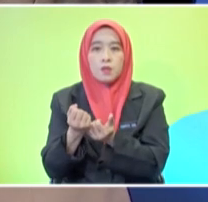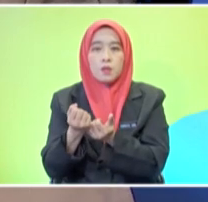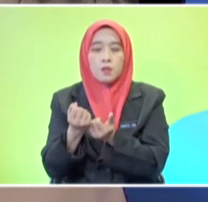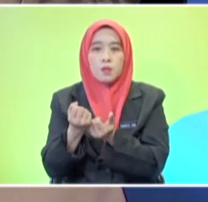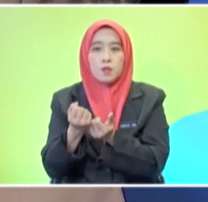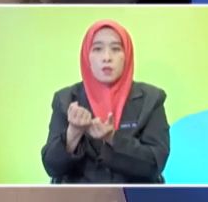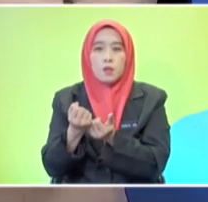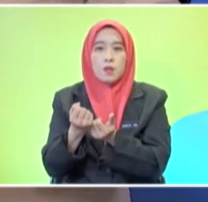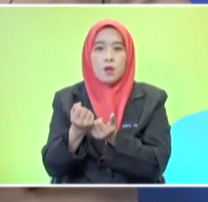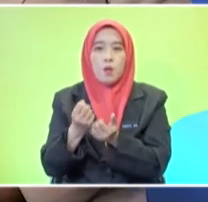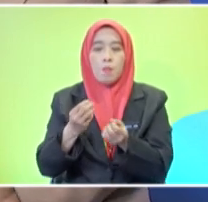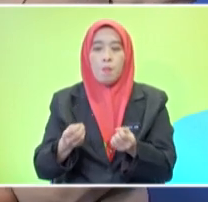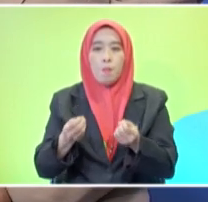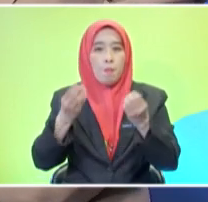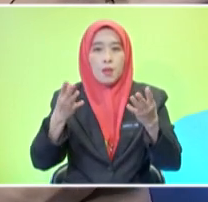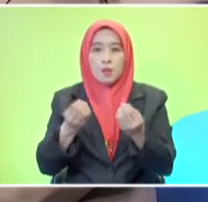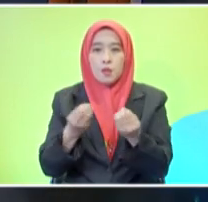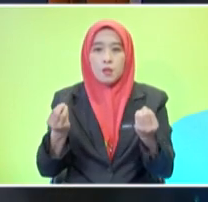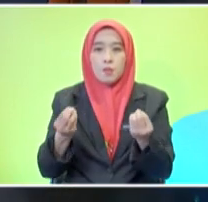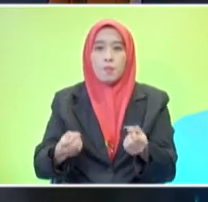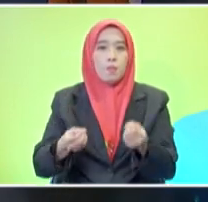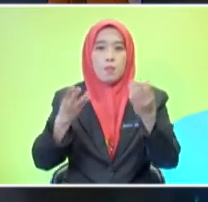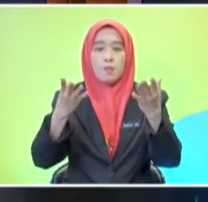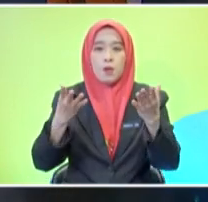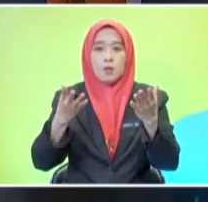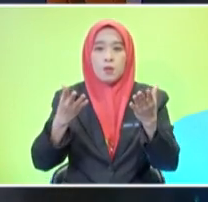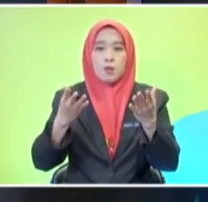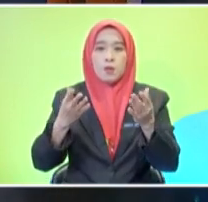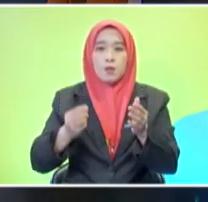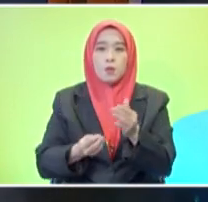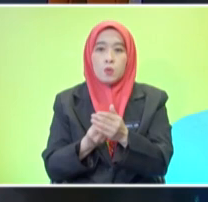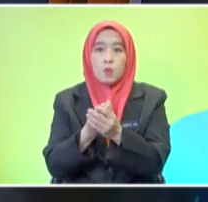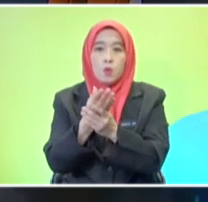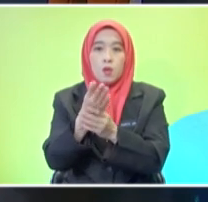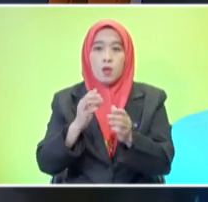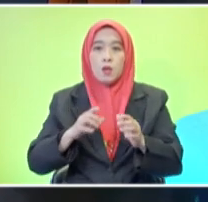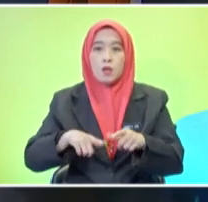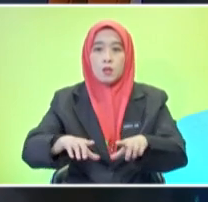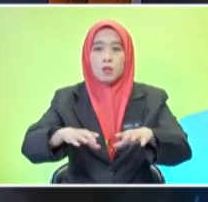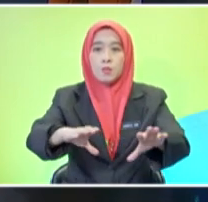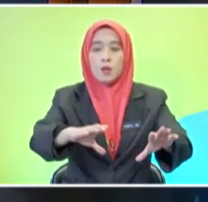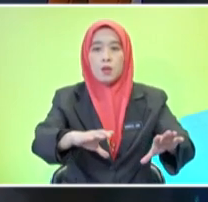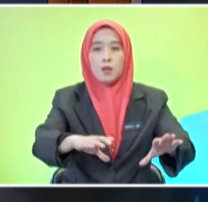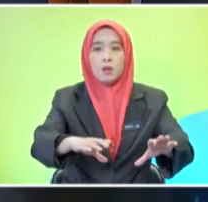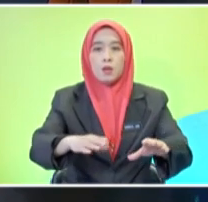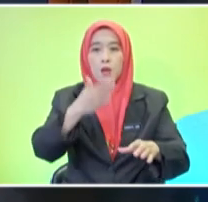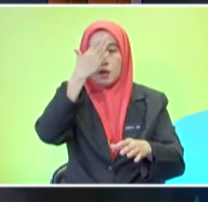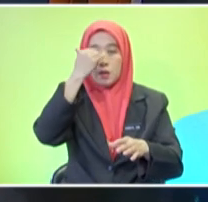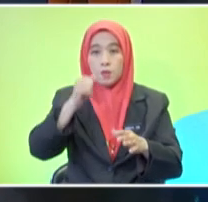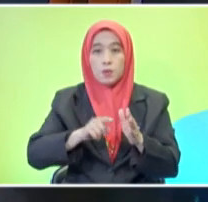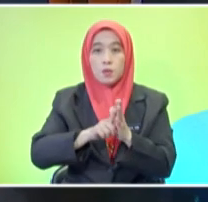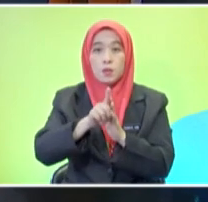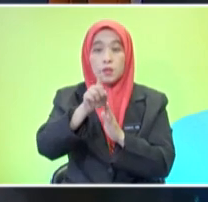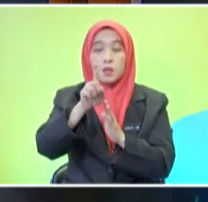up faster. Yes. Oh, yes. Okay, that's how I see it. All right. Okay. Thank you. Mm-hmm. So that's the reason why it is taller, even though there's